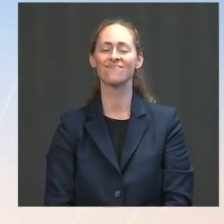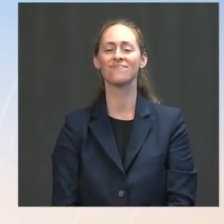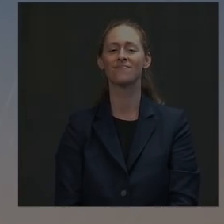didn't anticipate that all of the funding would be out in the course of 9 months. It's not. We still think it should be faster. We also